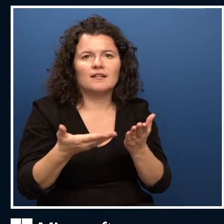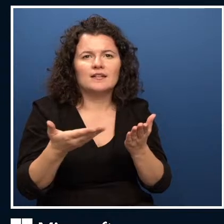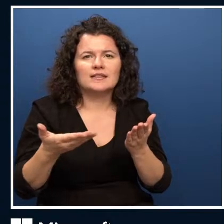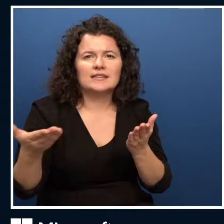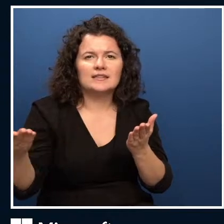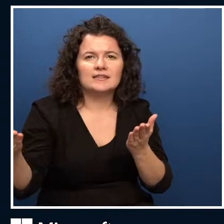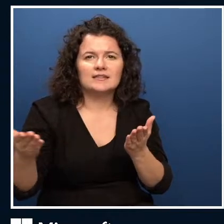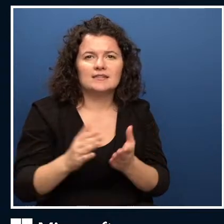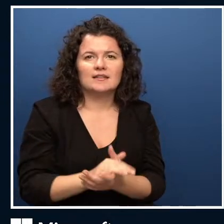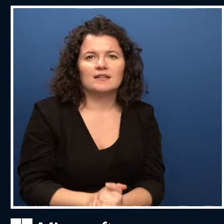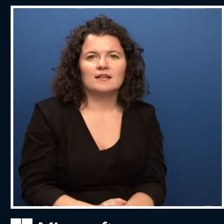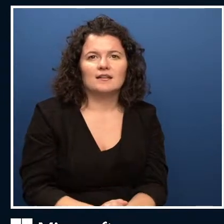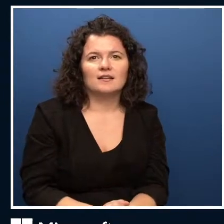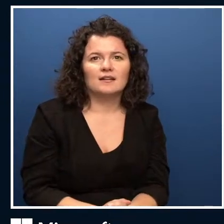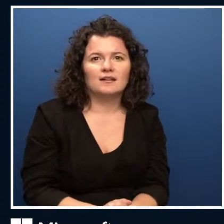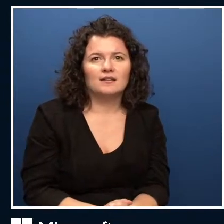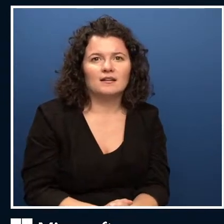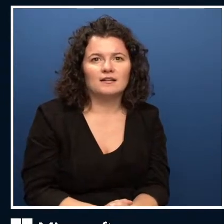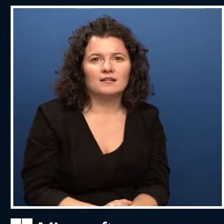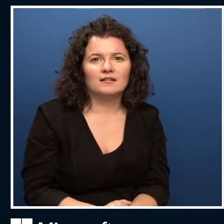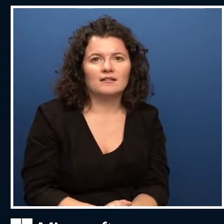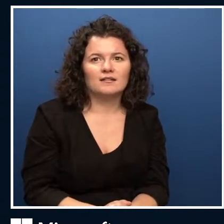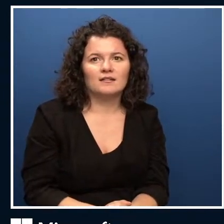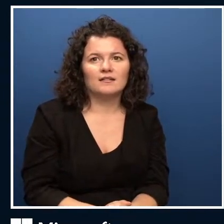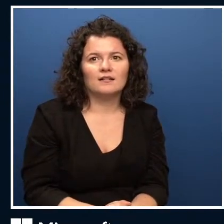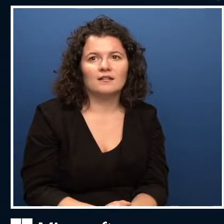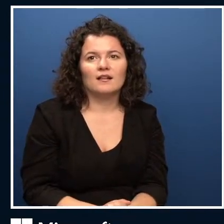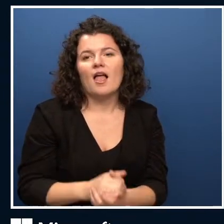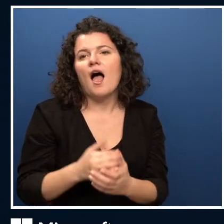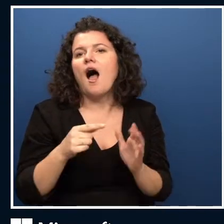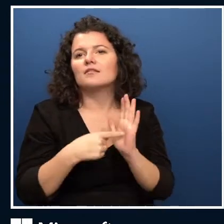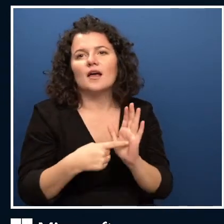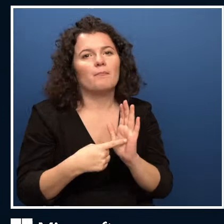using them to make some calculations of some